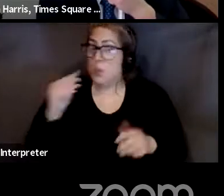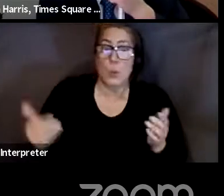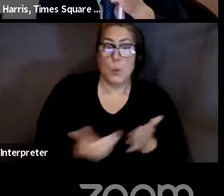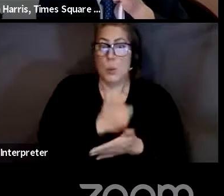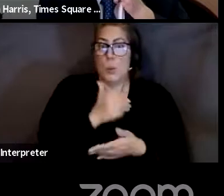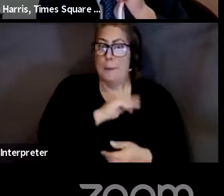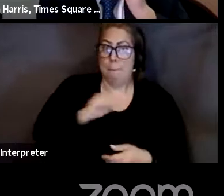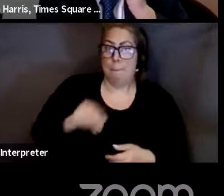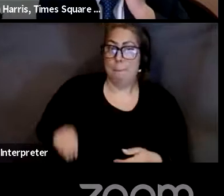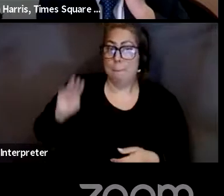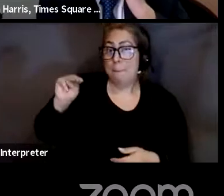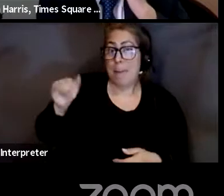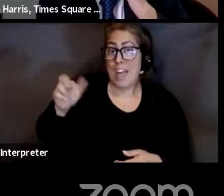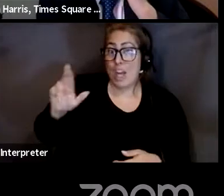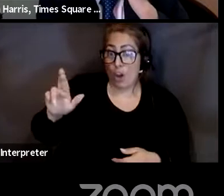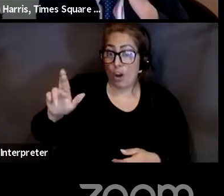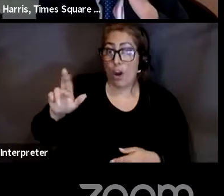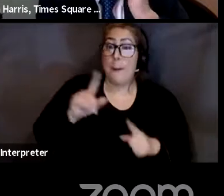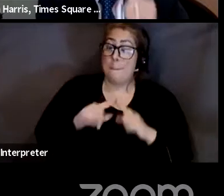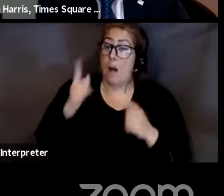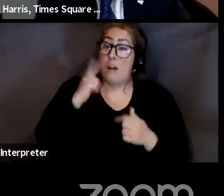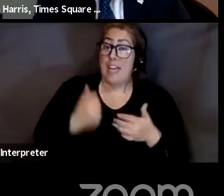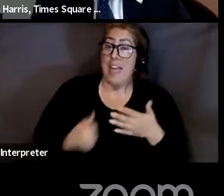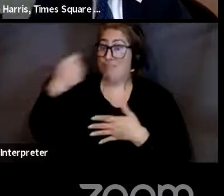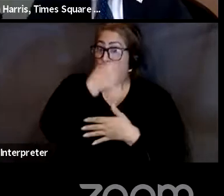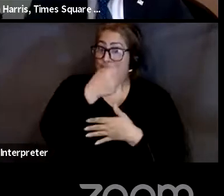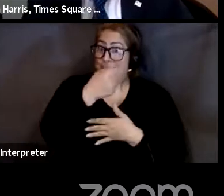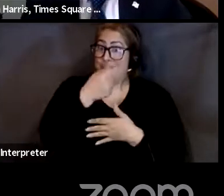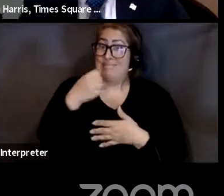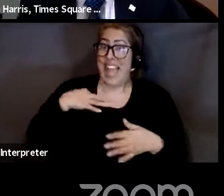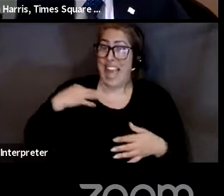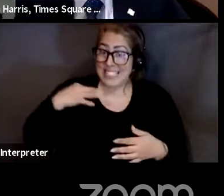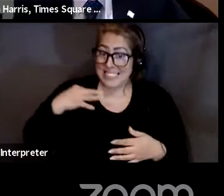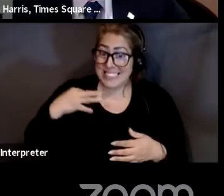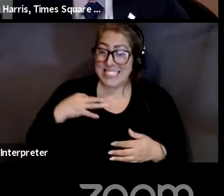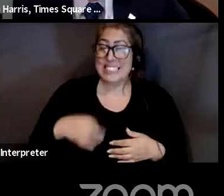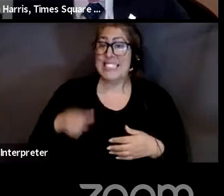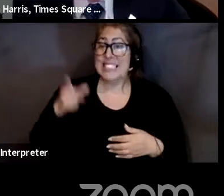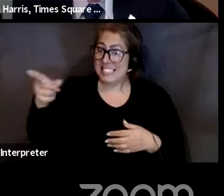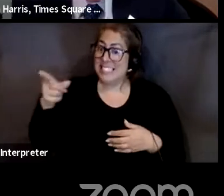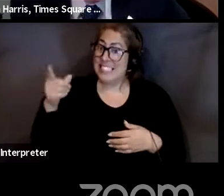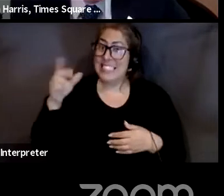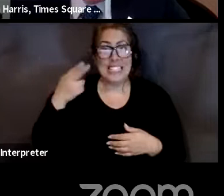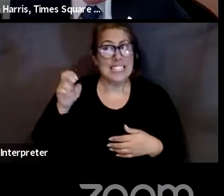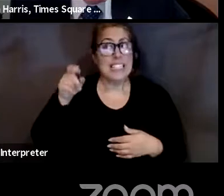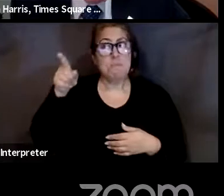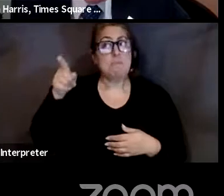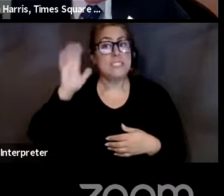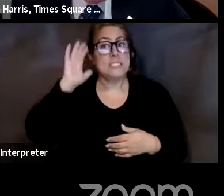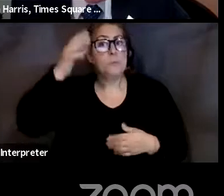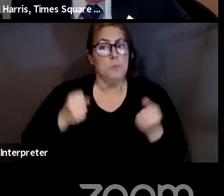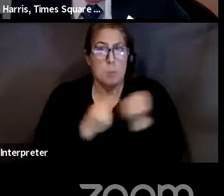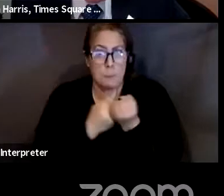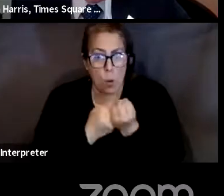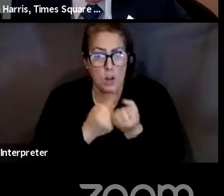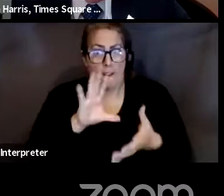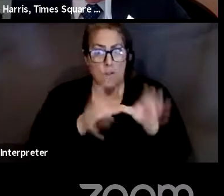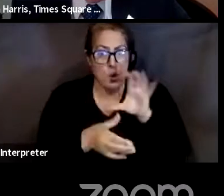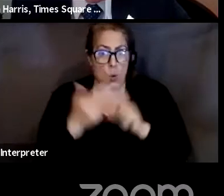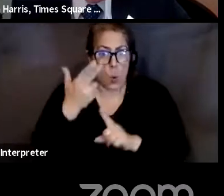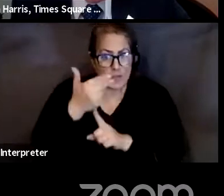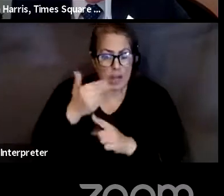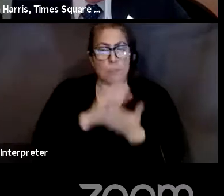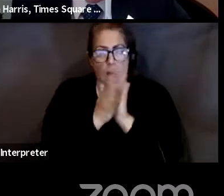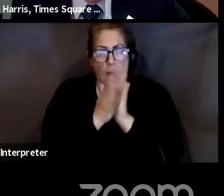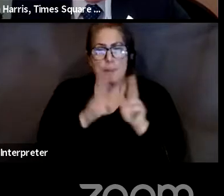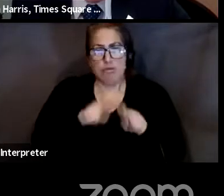sounds like one of the top leading candidates has already expressed, Eric Adams, that he supports the conversion of these hotels. And,